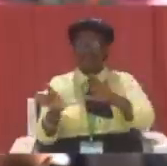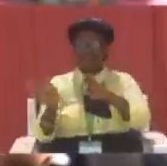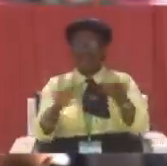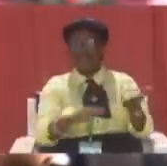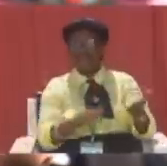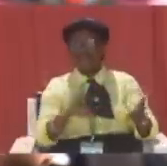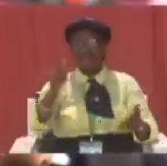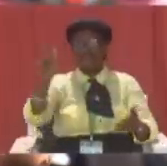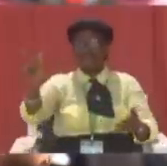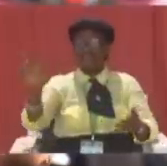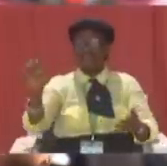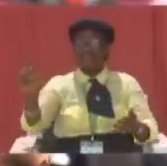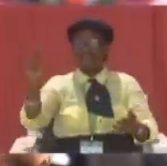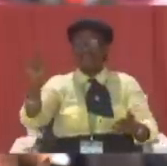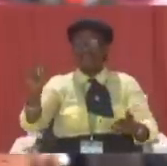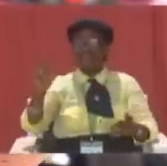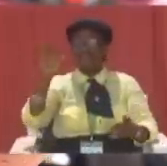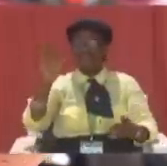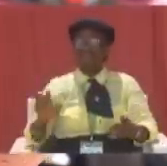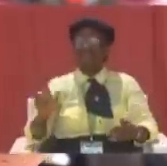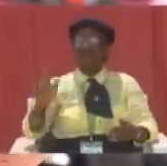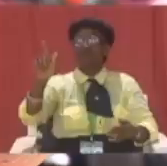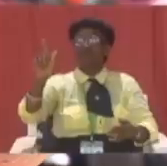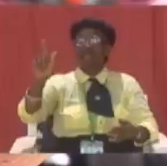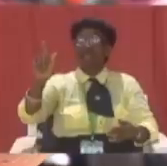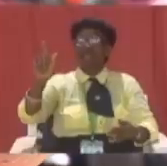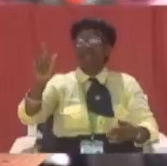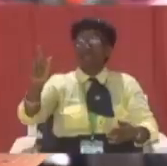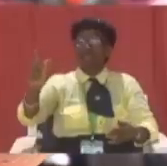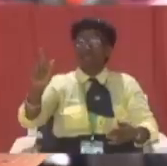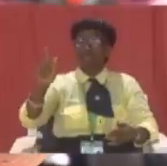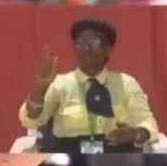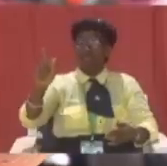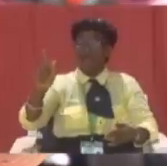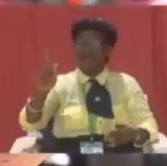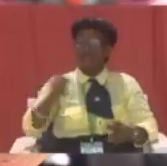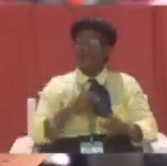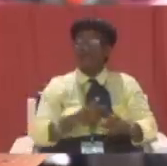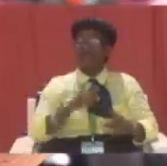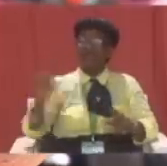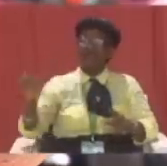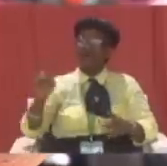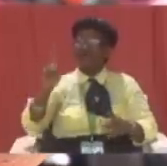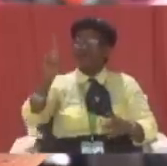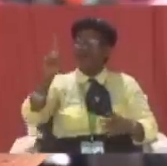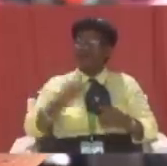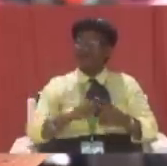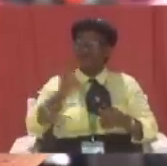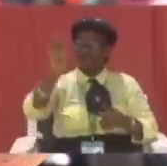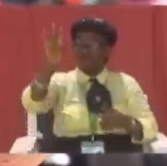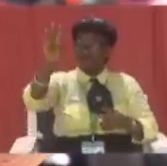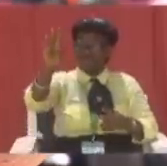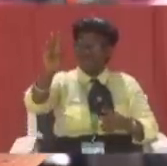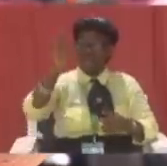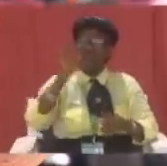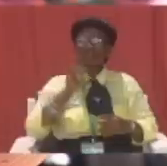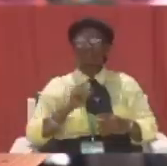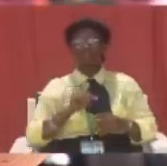Genesis chapter 21 from verse 1 to 7. Genesis 21 from verse 1 to 7.